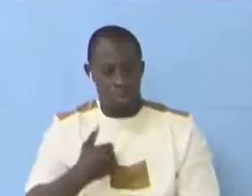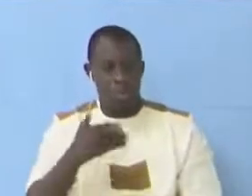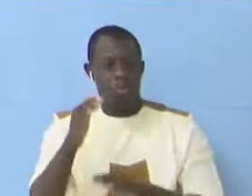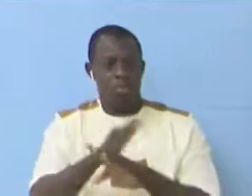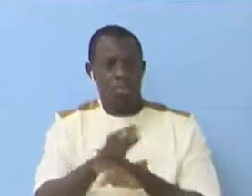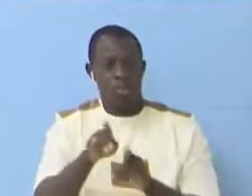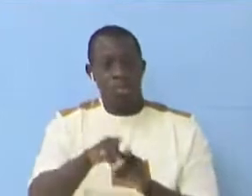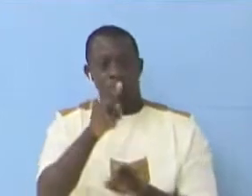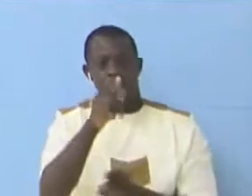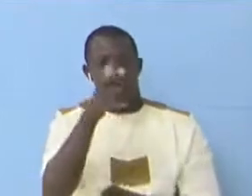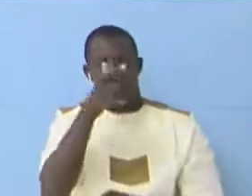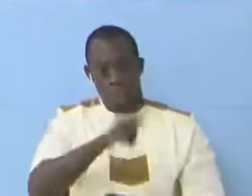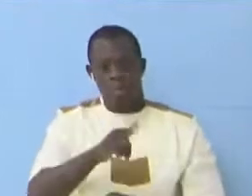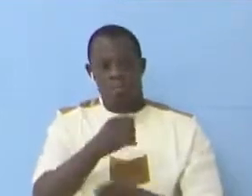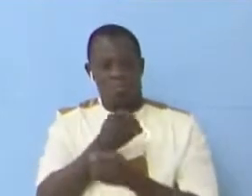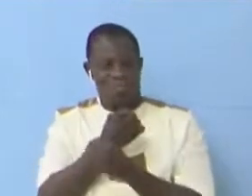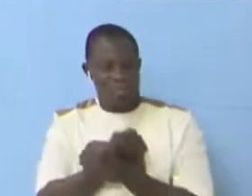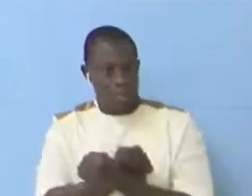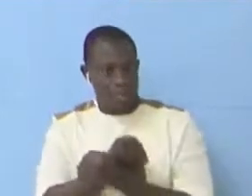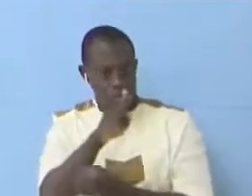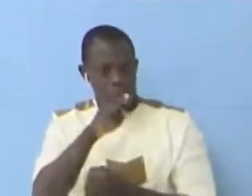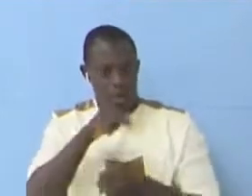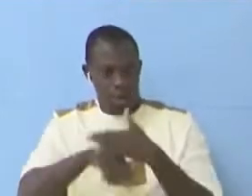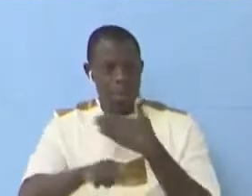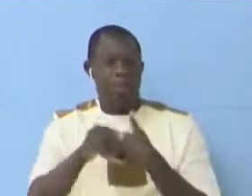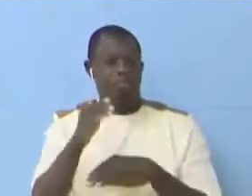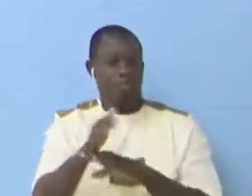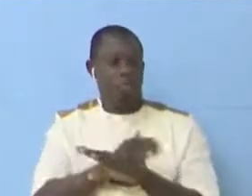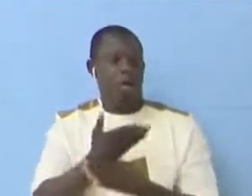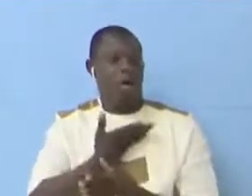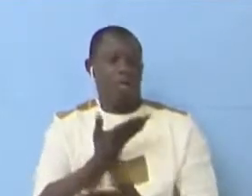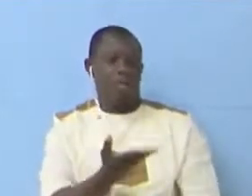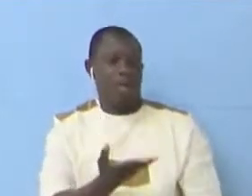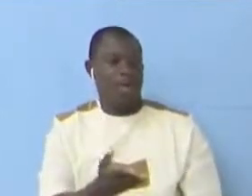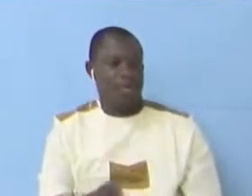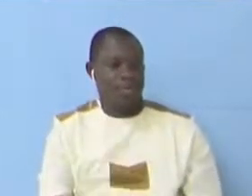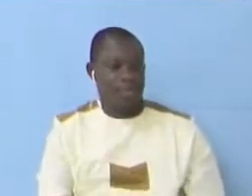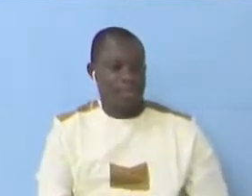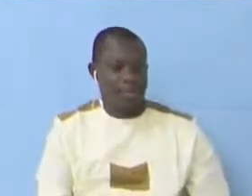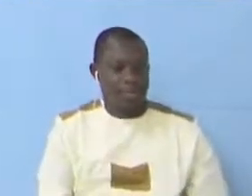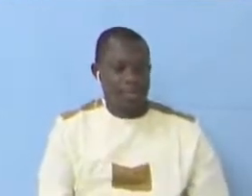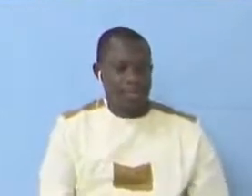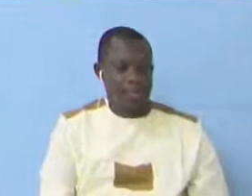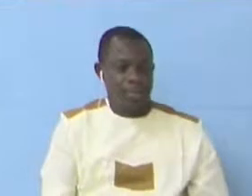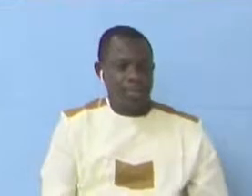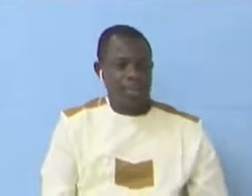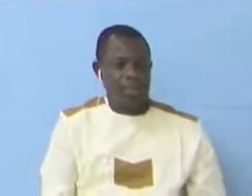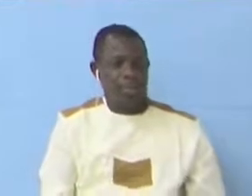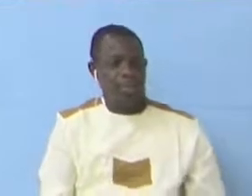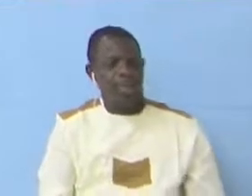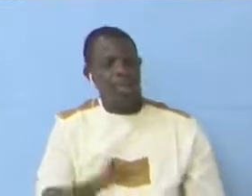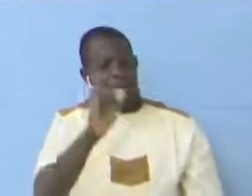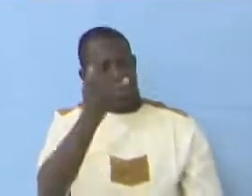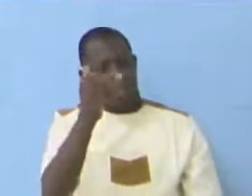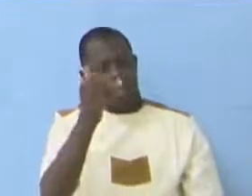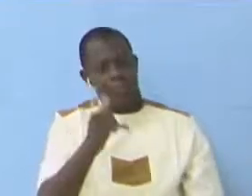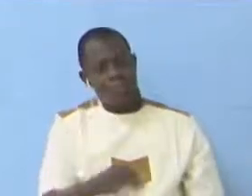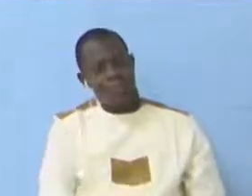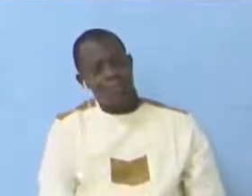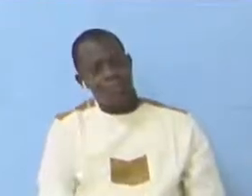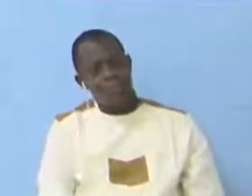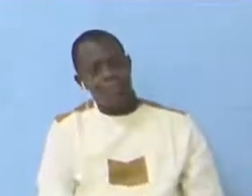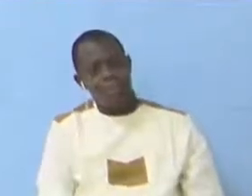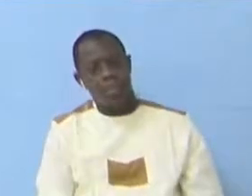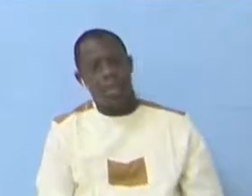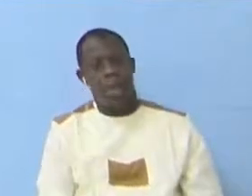in detention. gannaaw bi nag ñëw nga nag pour am jokkoo ak ñoom jamono bi nga xam ne yow tam ñu ngi la jàpp. Yes. waaw.